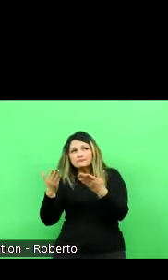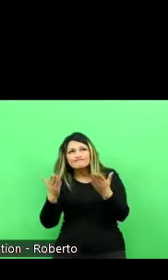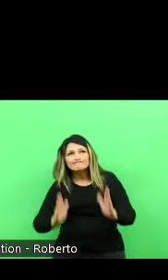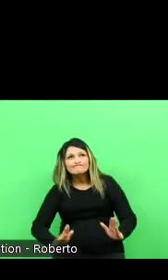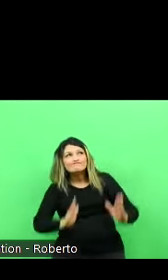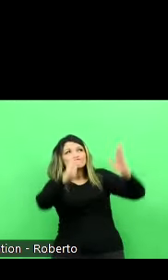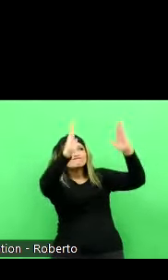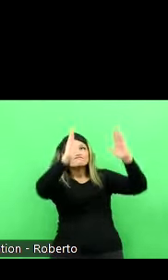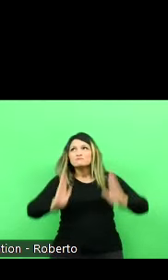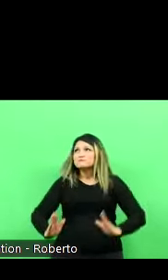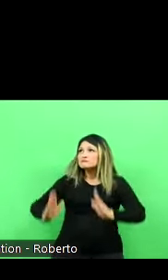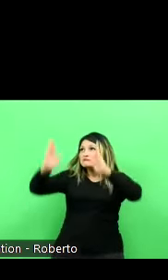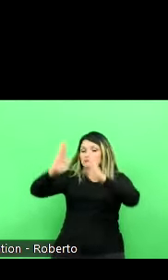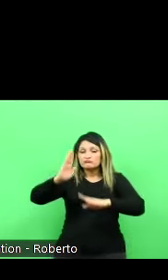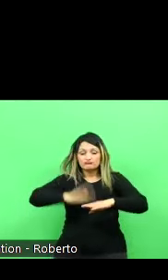this